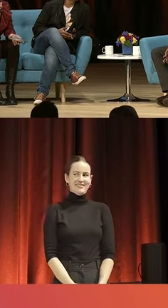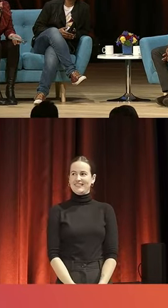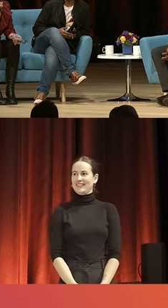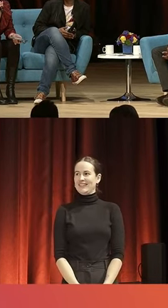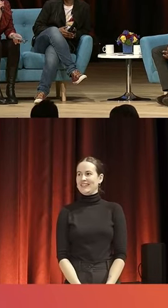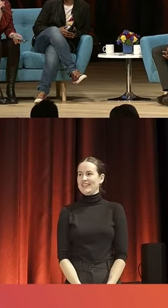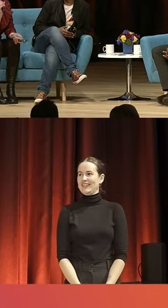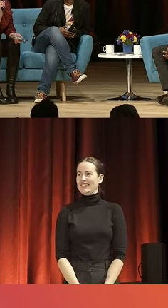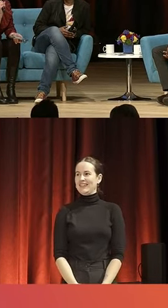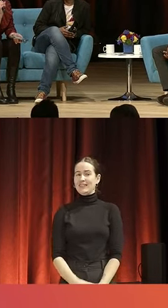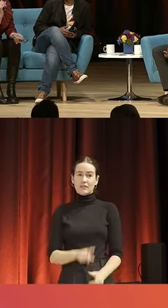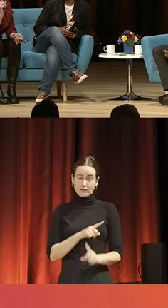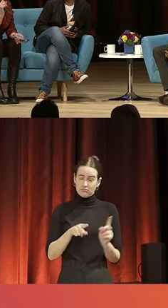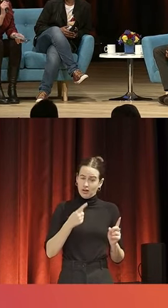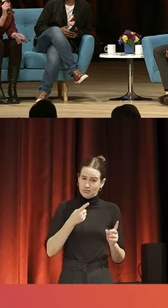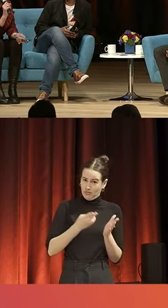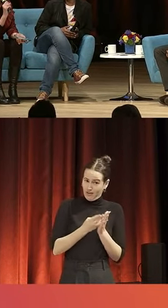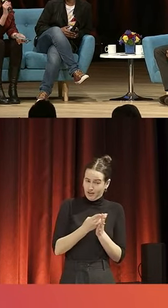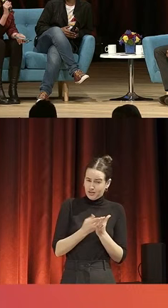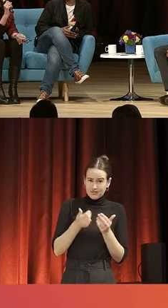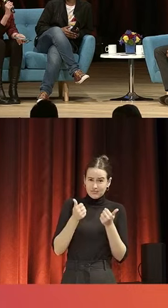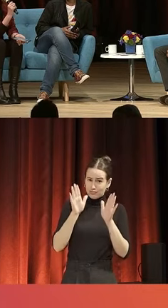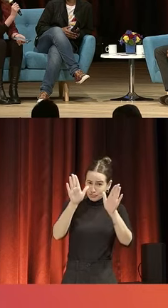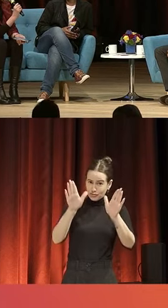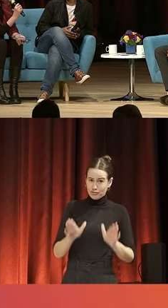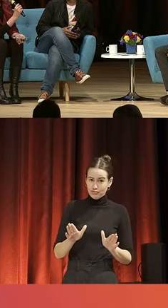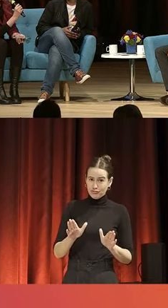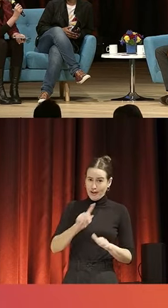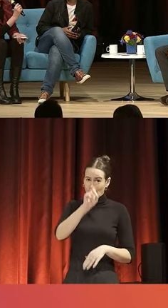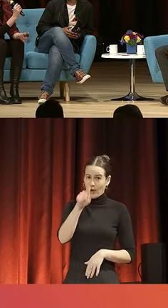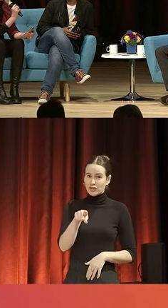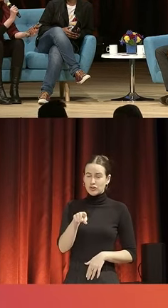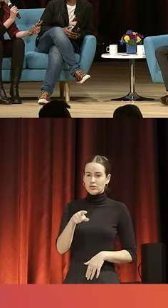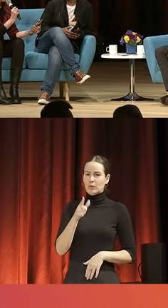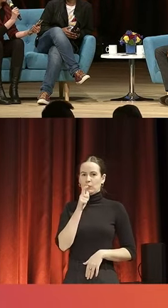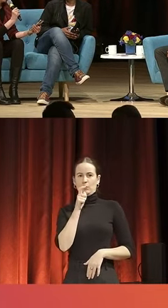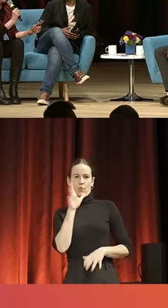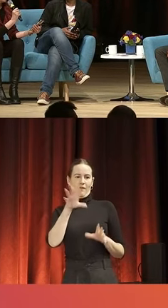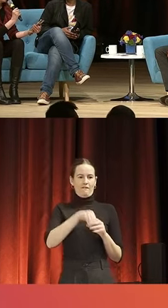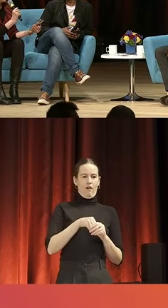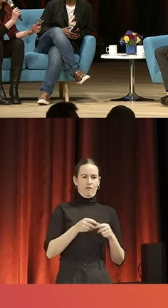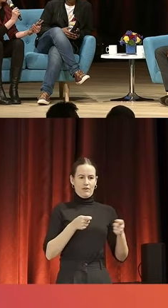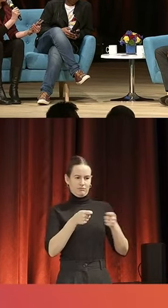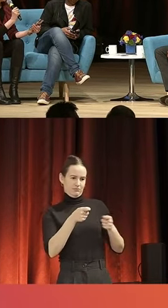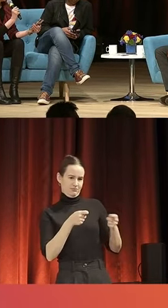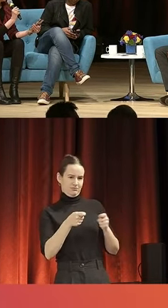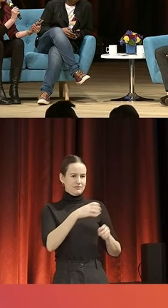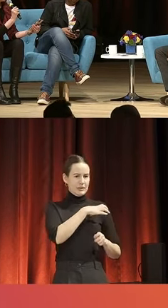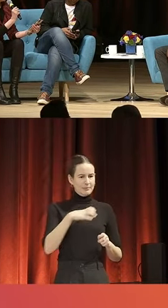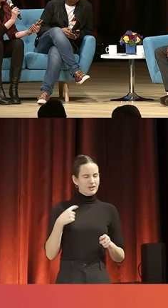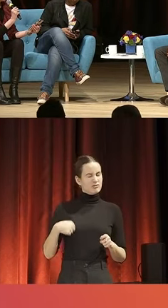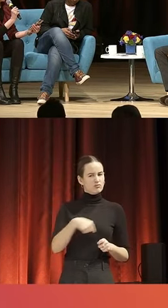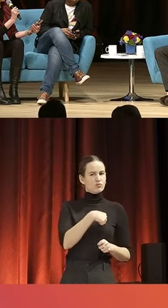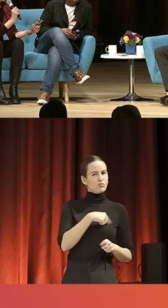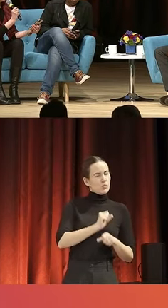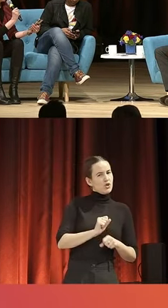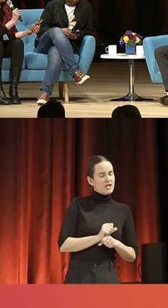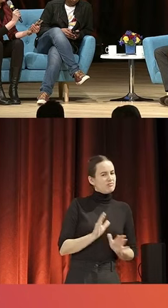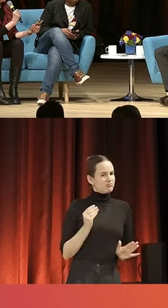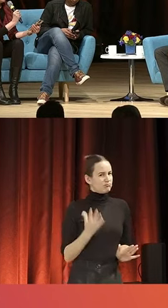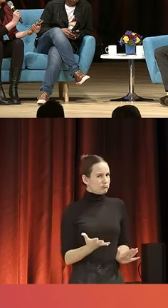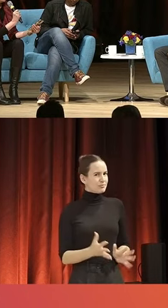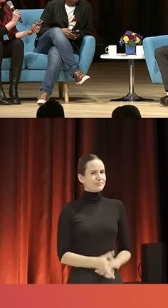More seriously, that's a great question, and steering committee, we're on it. But I'm gonna ask you a question which is about specific